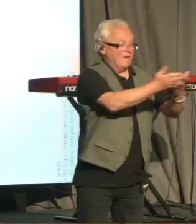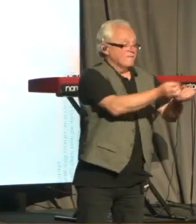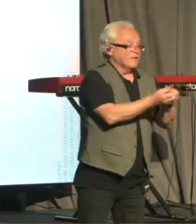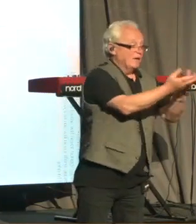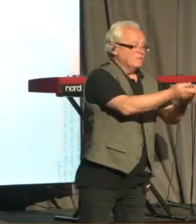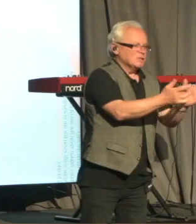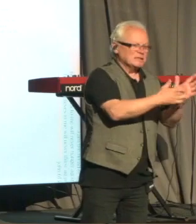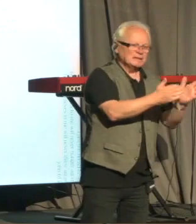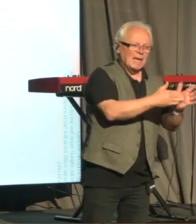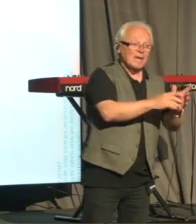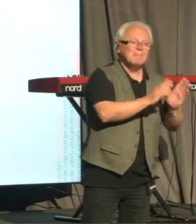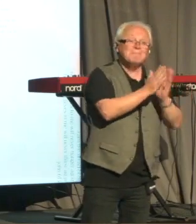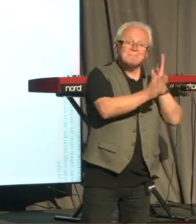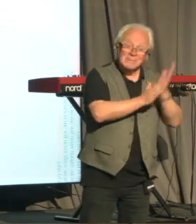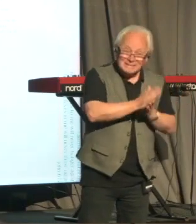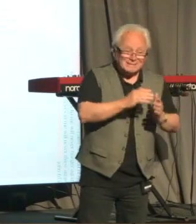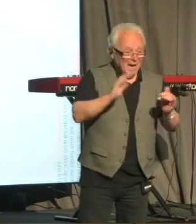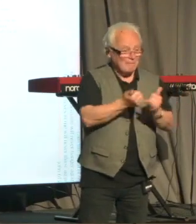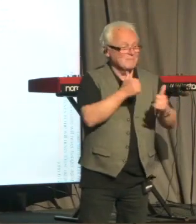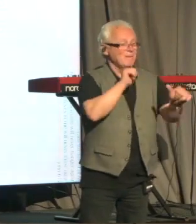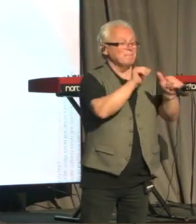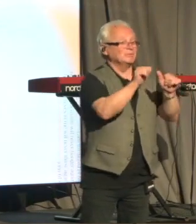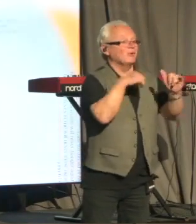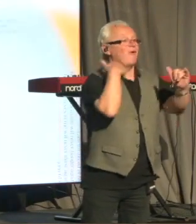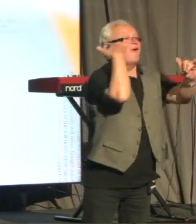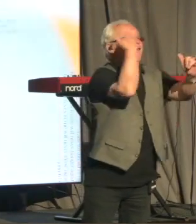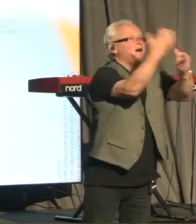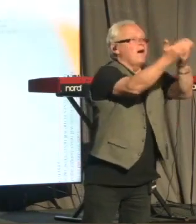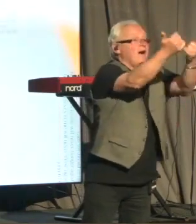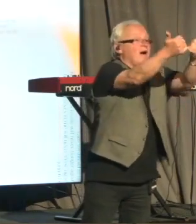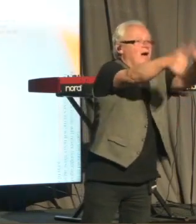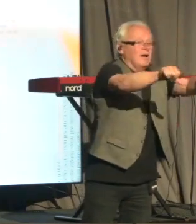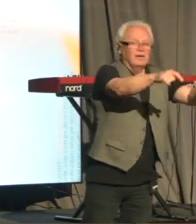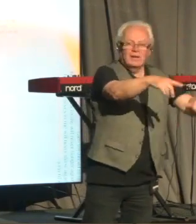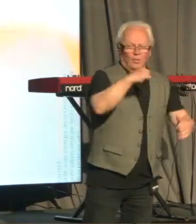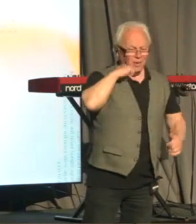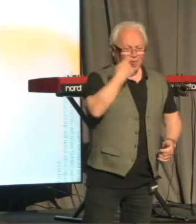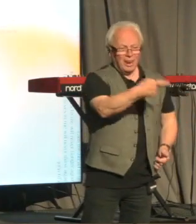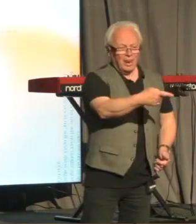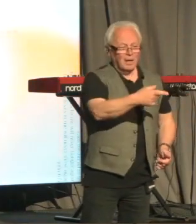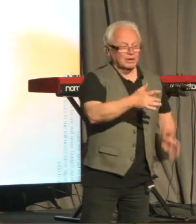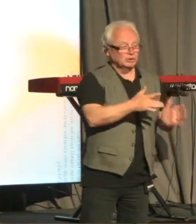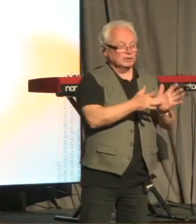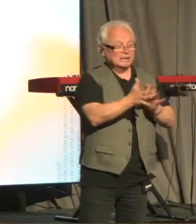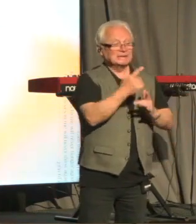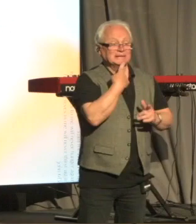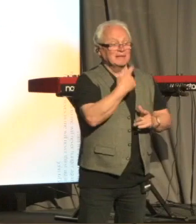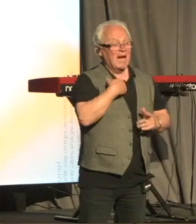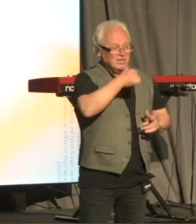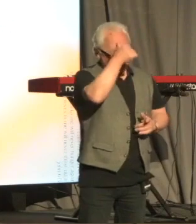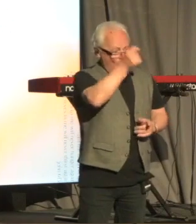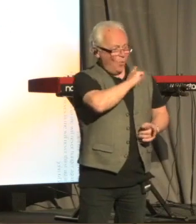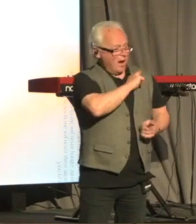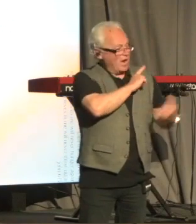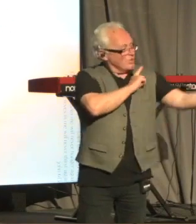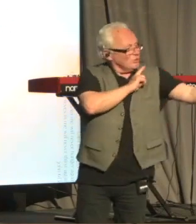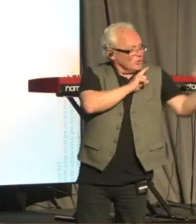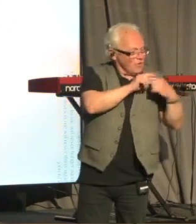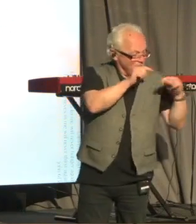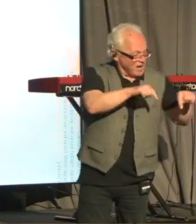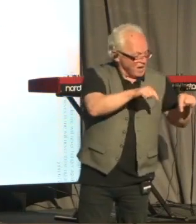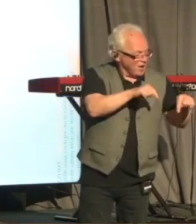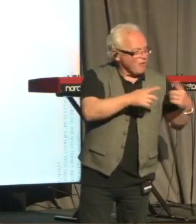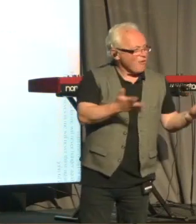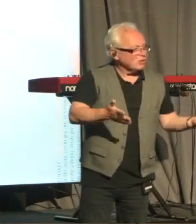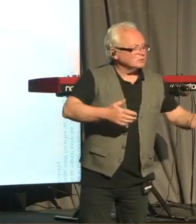has something better lined up for you. And he says, I know why you've came. You've came for this, but what